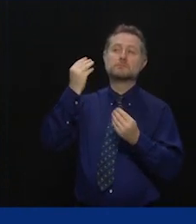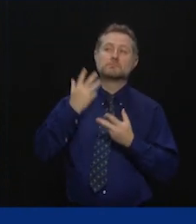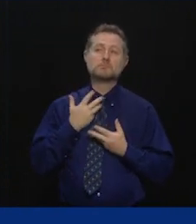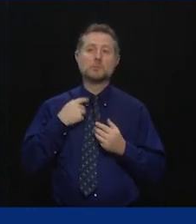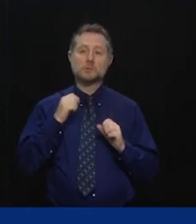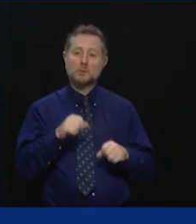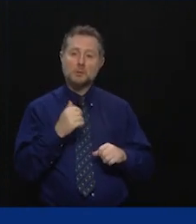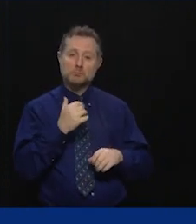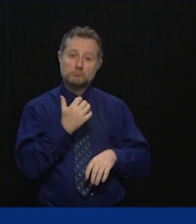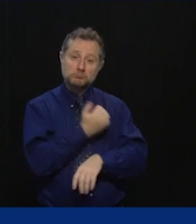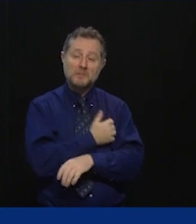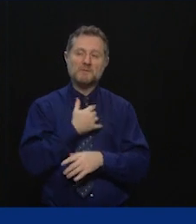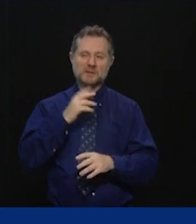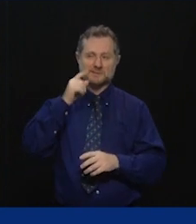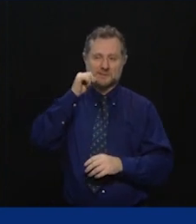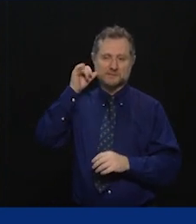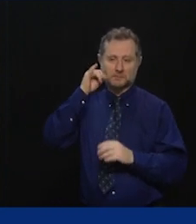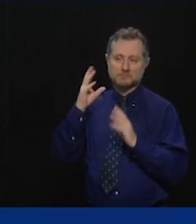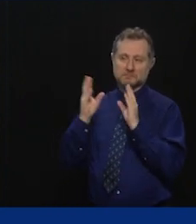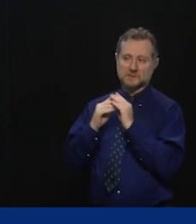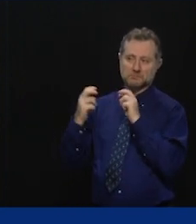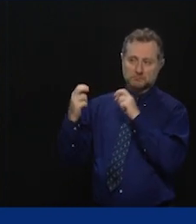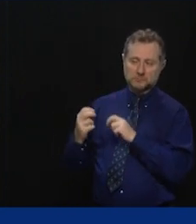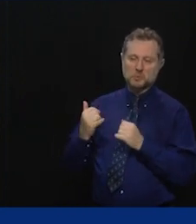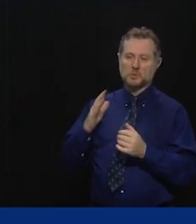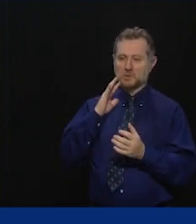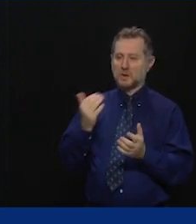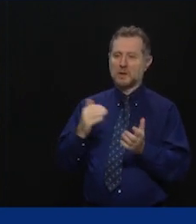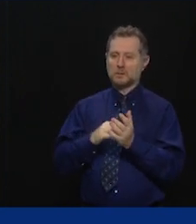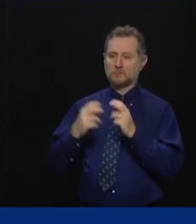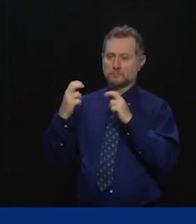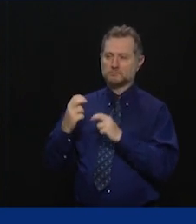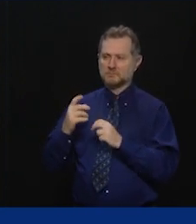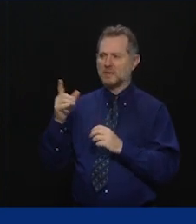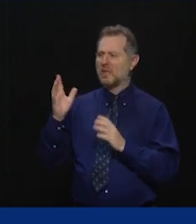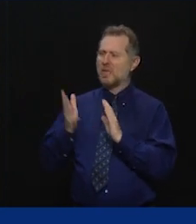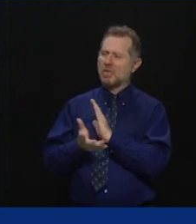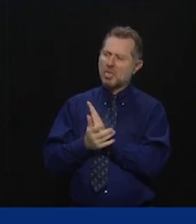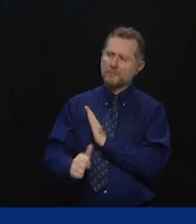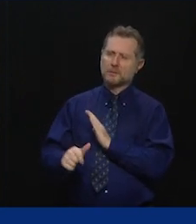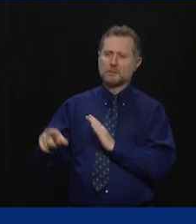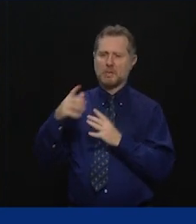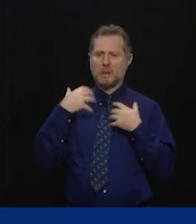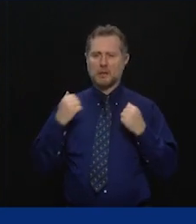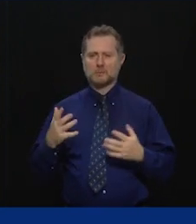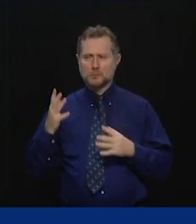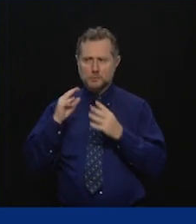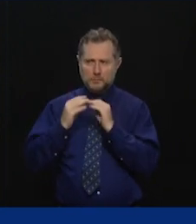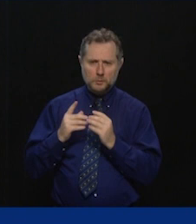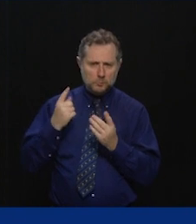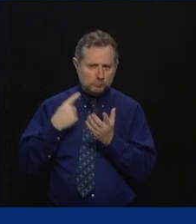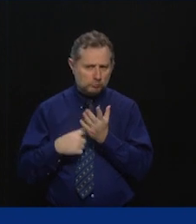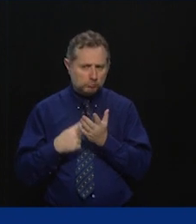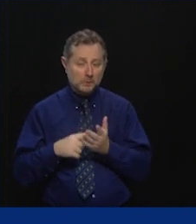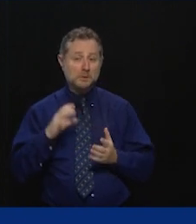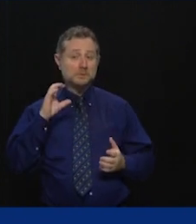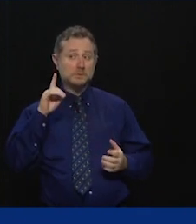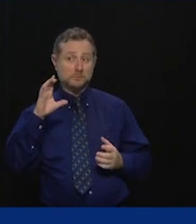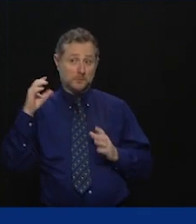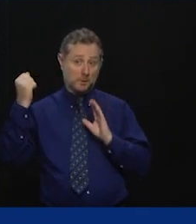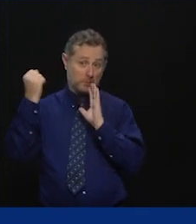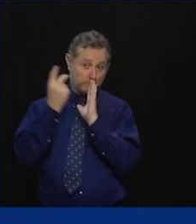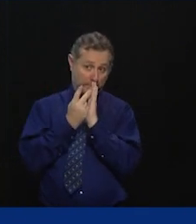again today, and we'll be making sure that our health experts monitor this closely. So CDC approves it, get the